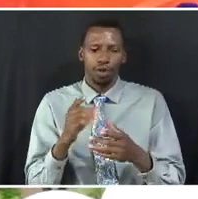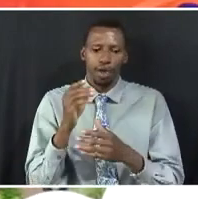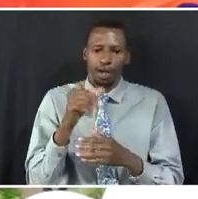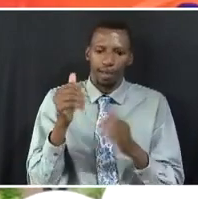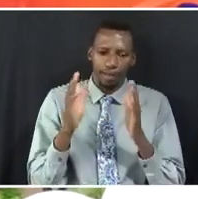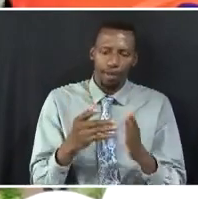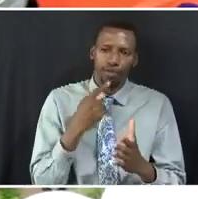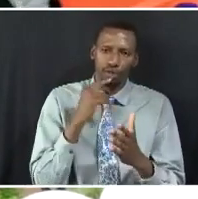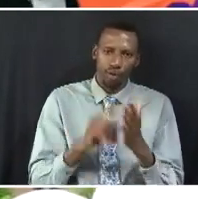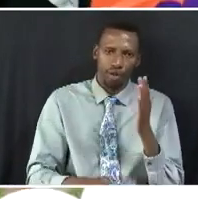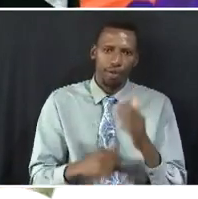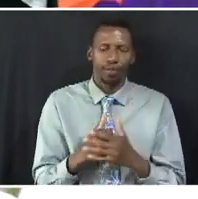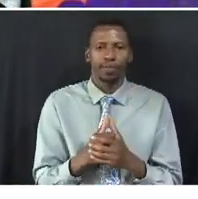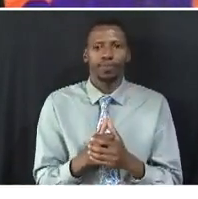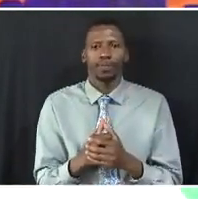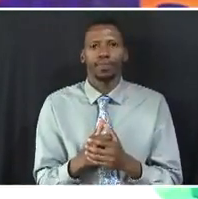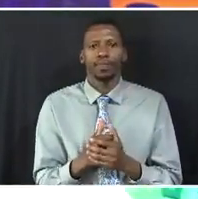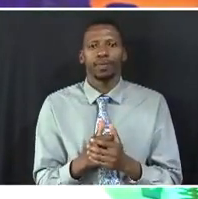said,